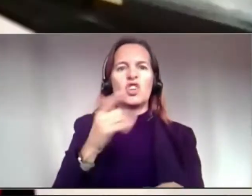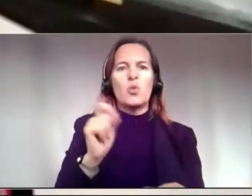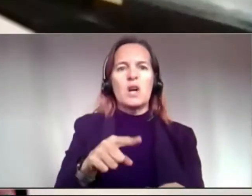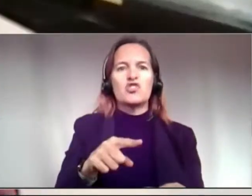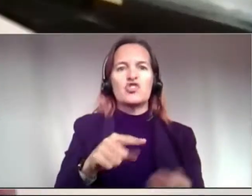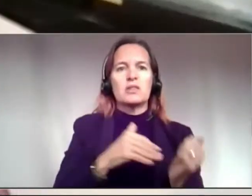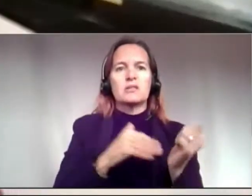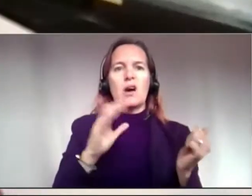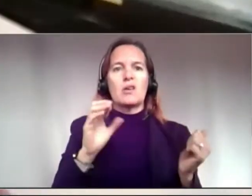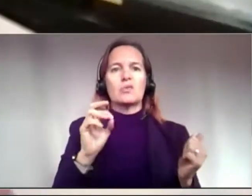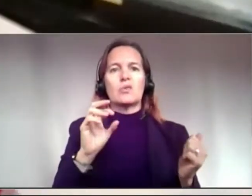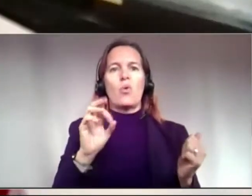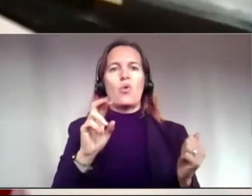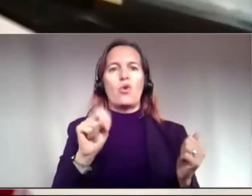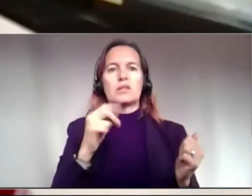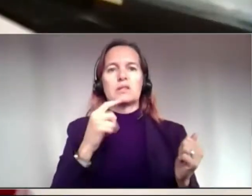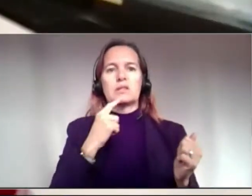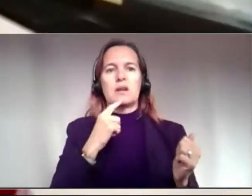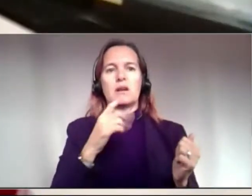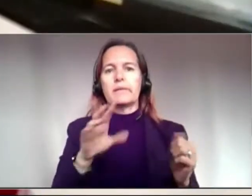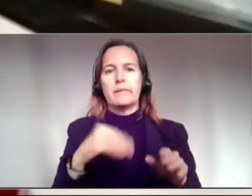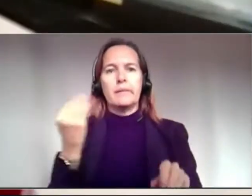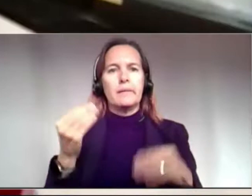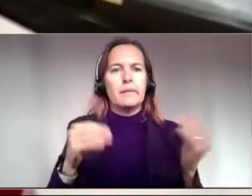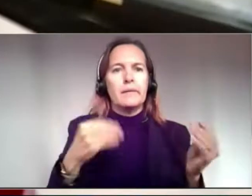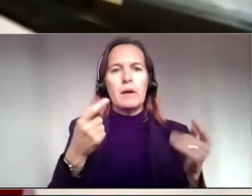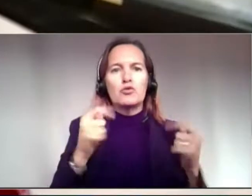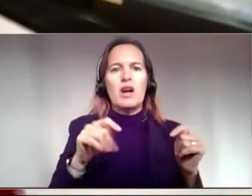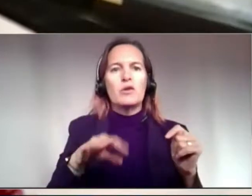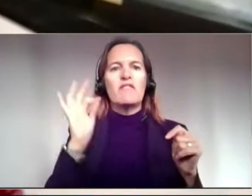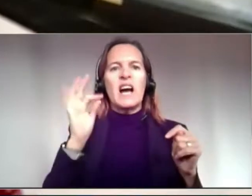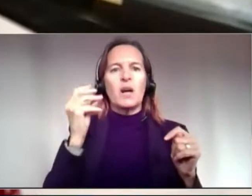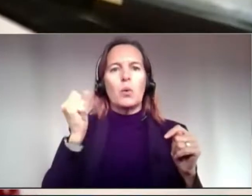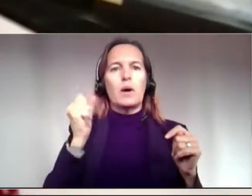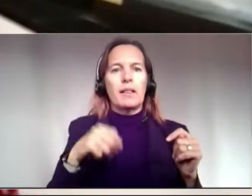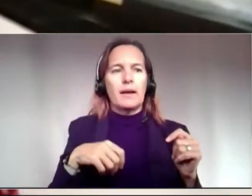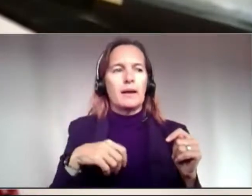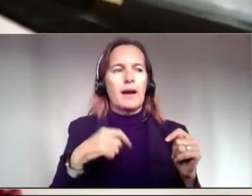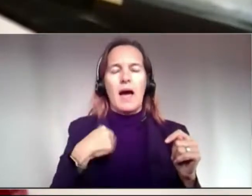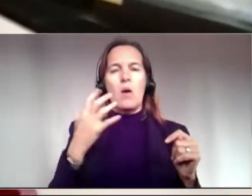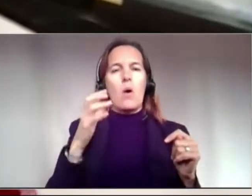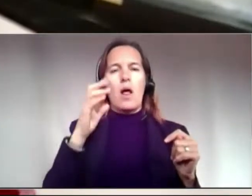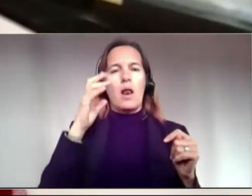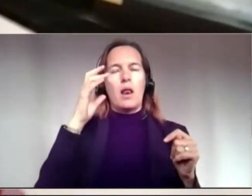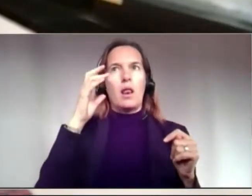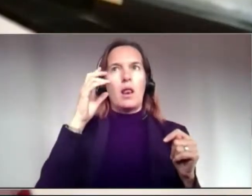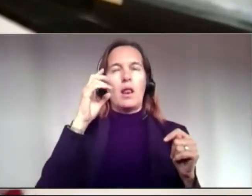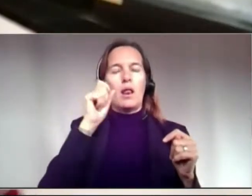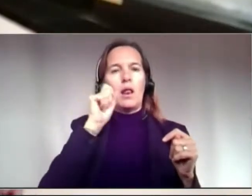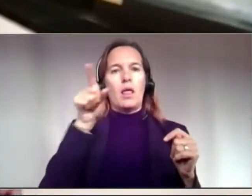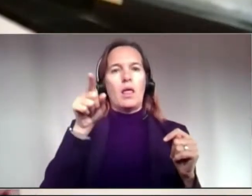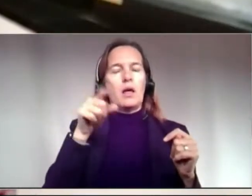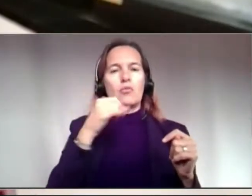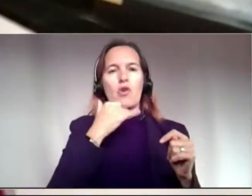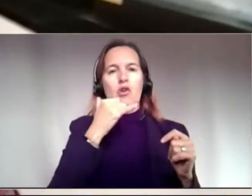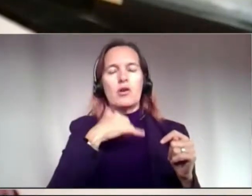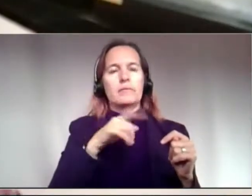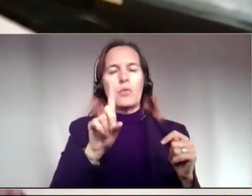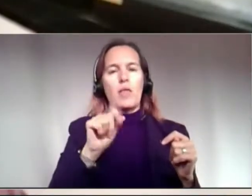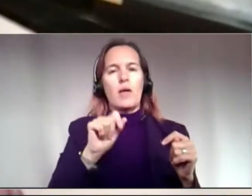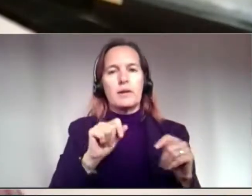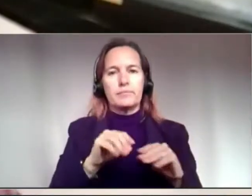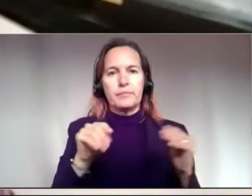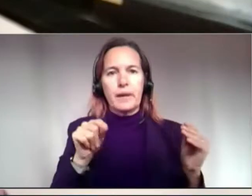I think. Let me see if I can find it quickly so I can not speak off the top of my head. Here we are.